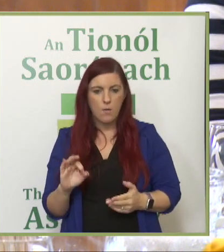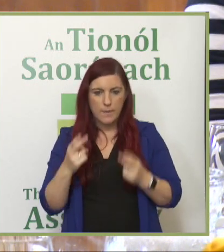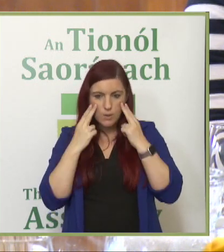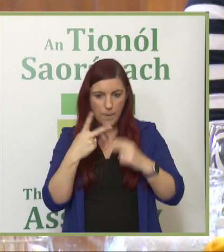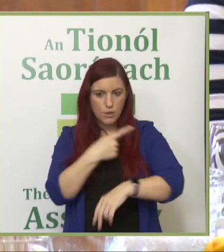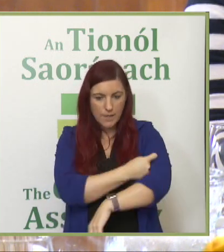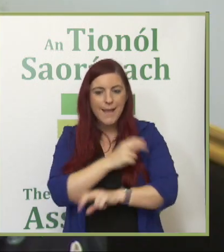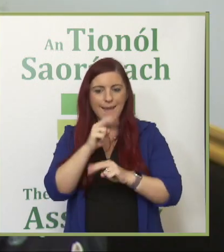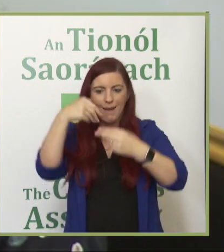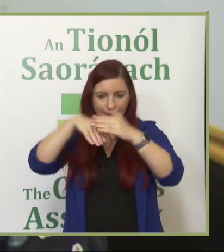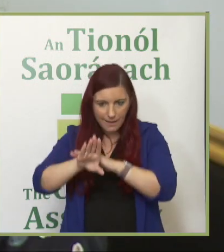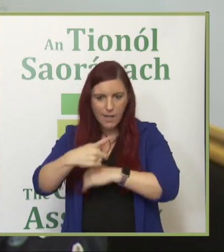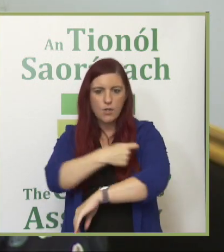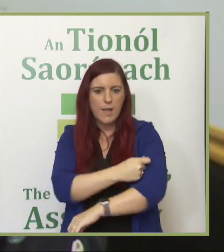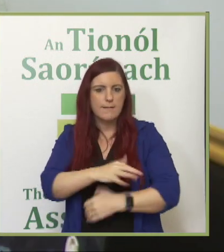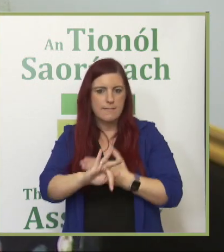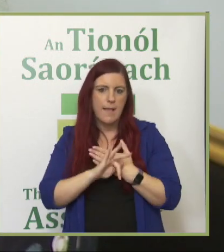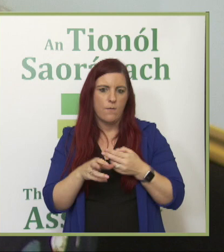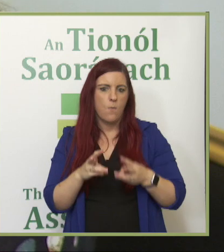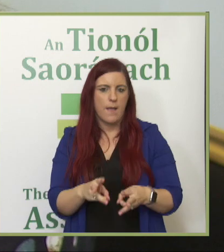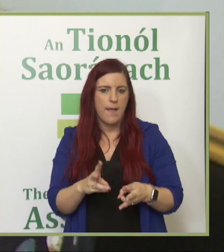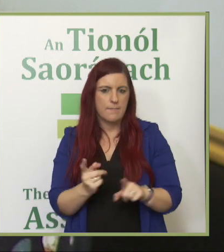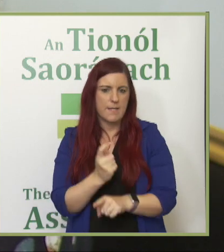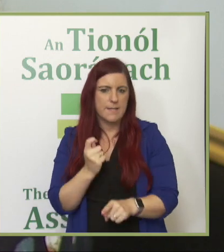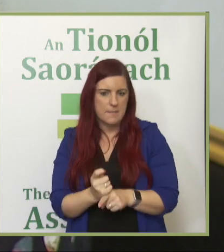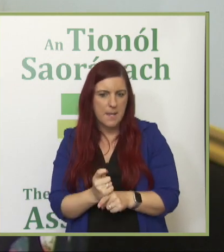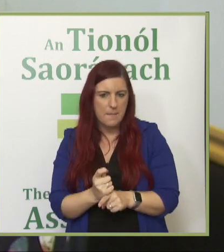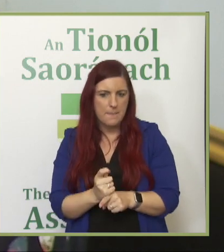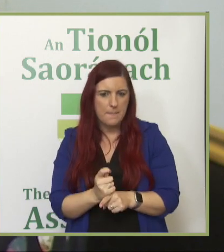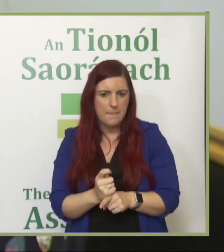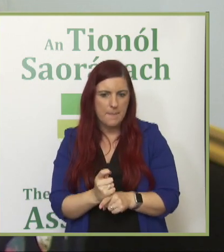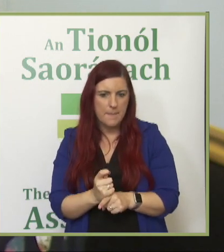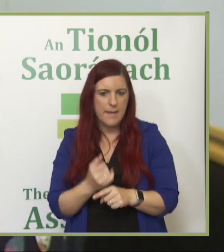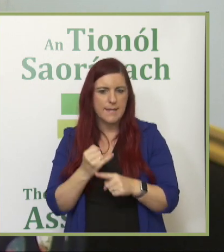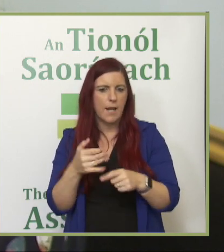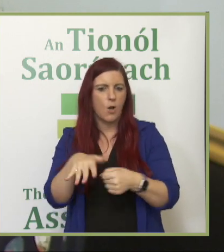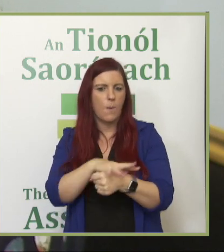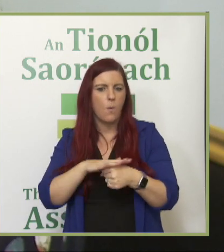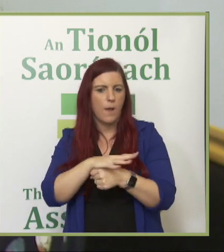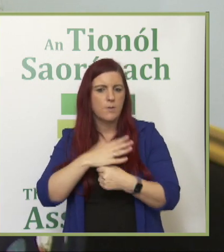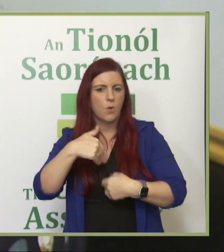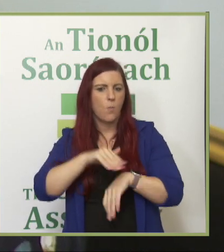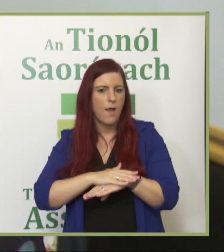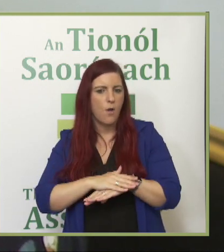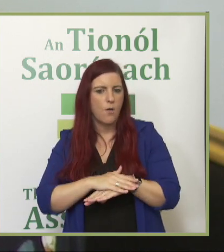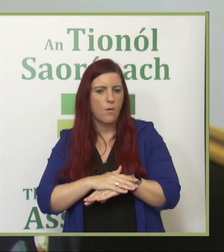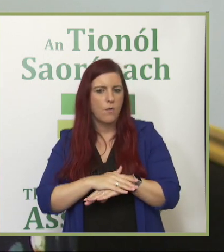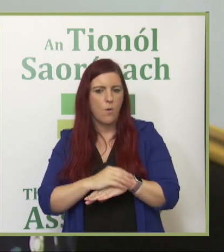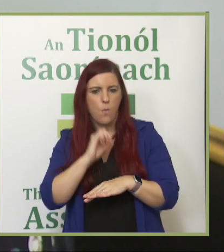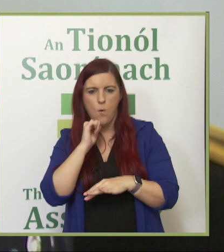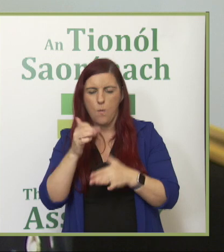so safely, but also in a location that there won't be a focus